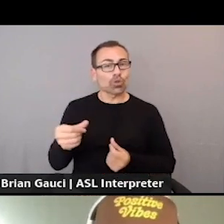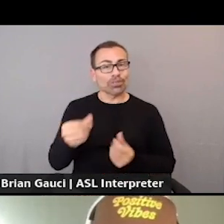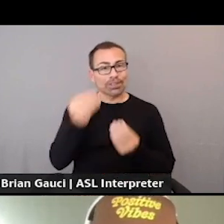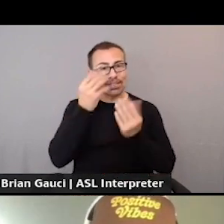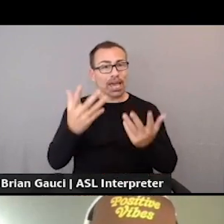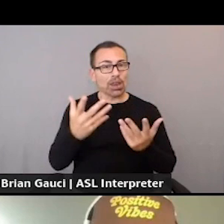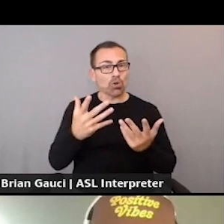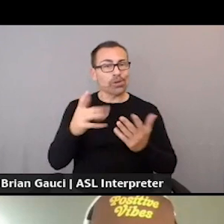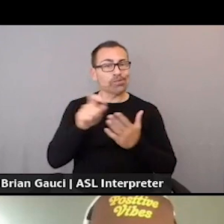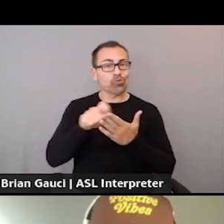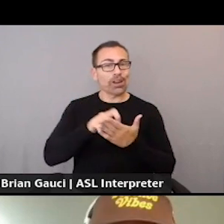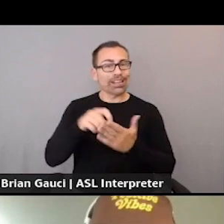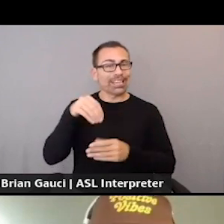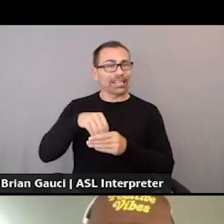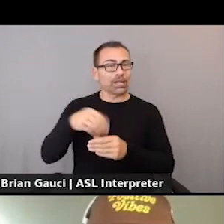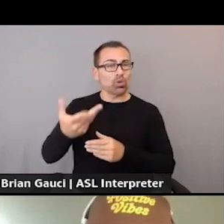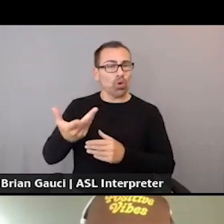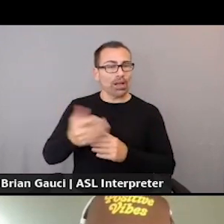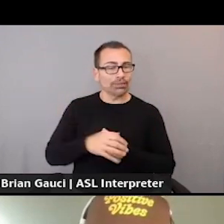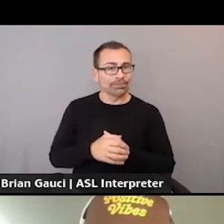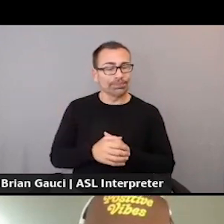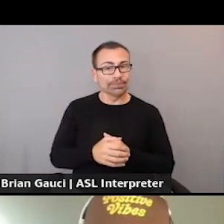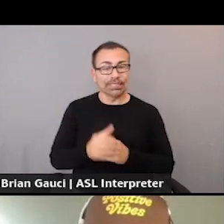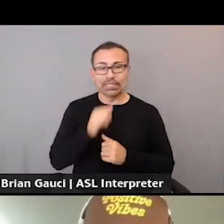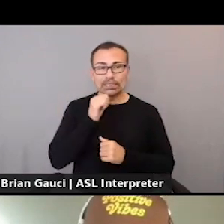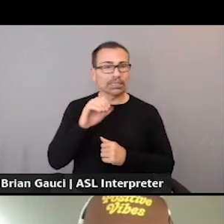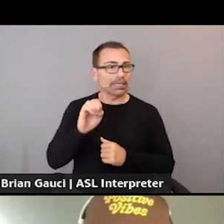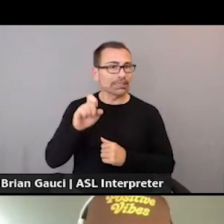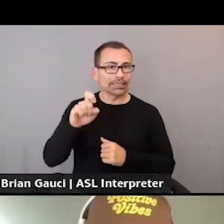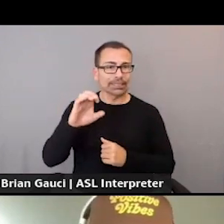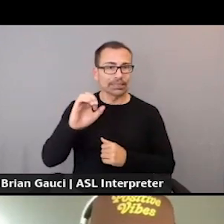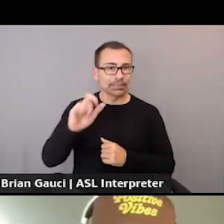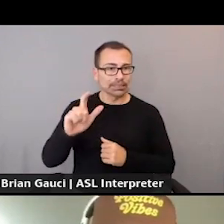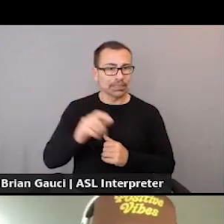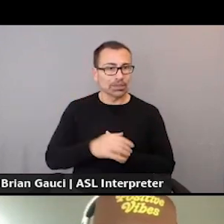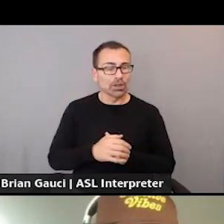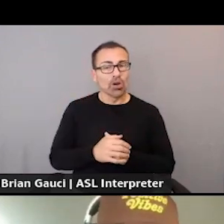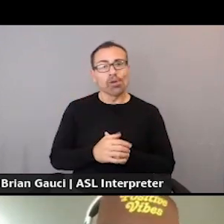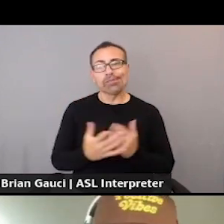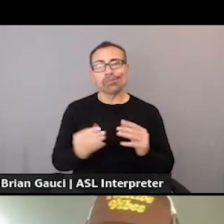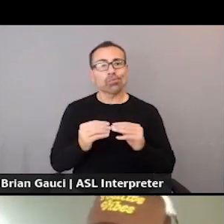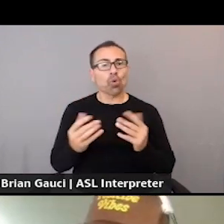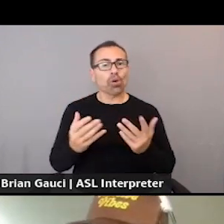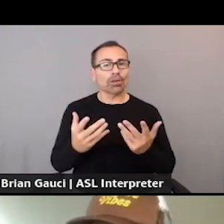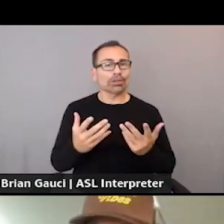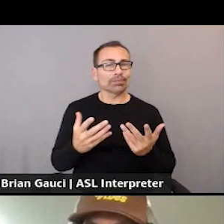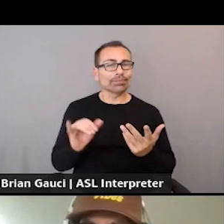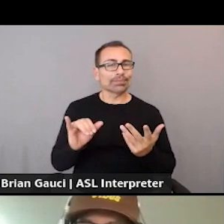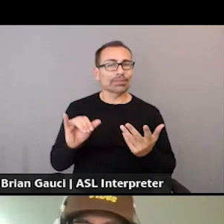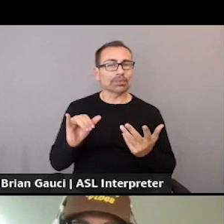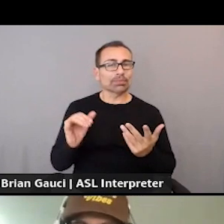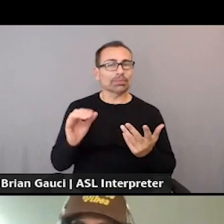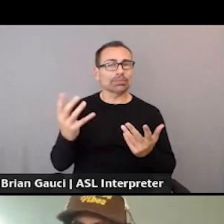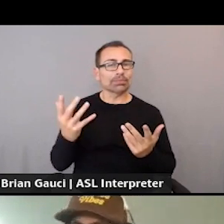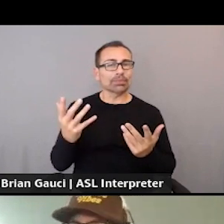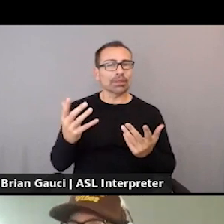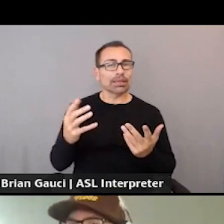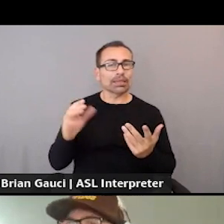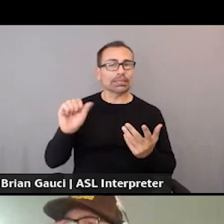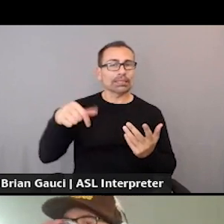in? Okay. It's not Excel, meaning something like SQL to go ahead and write those queries.